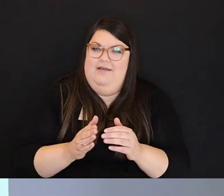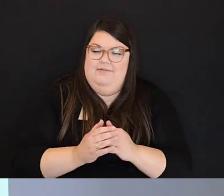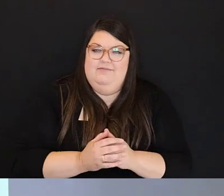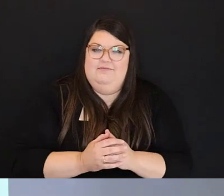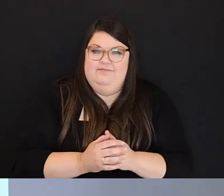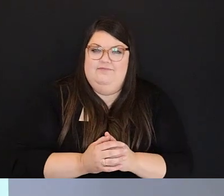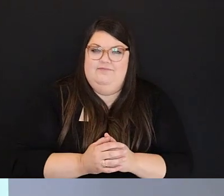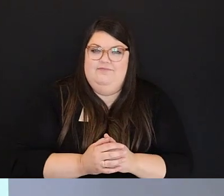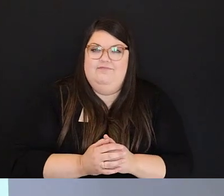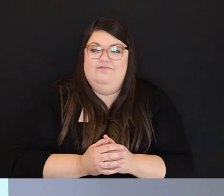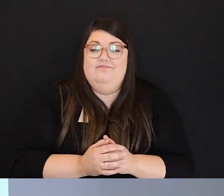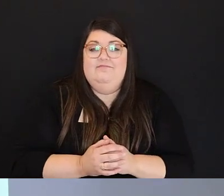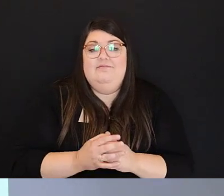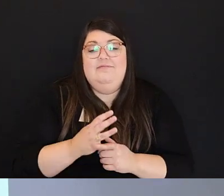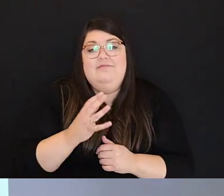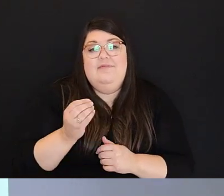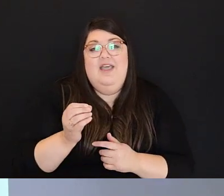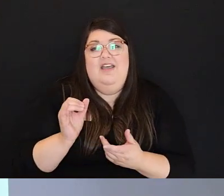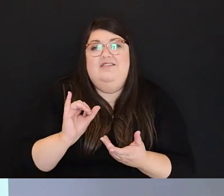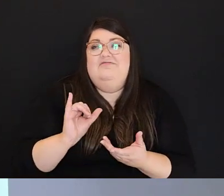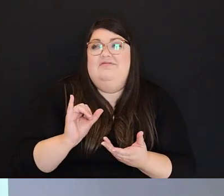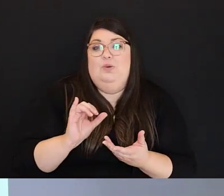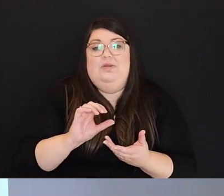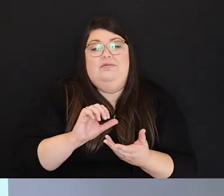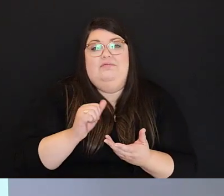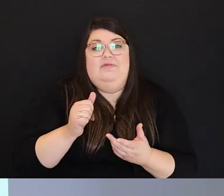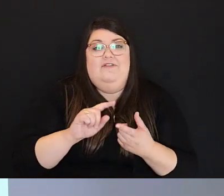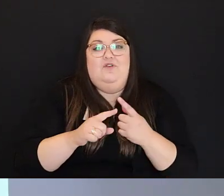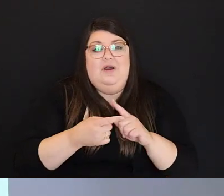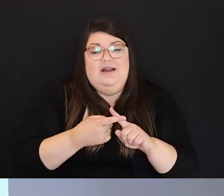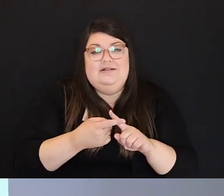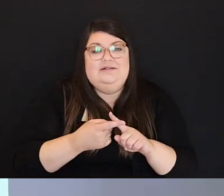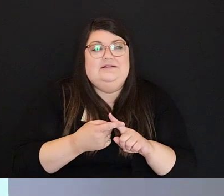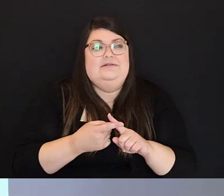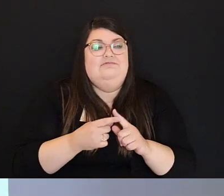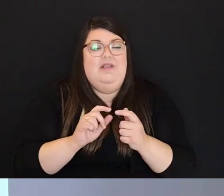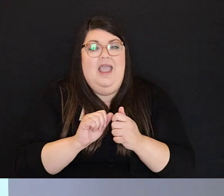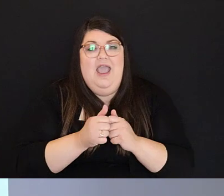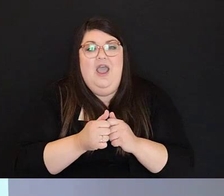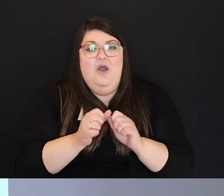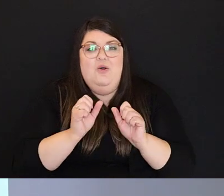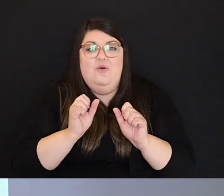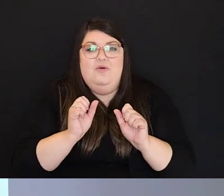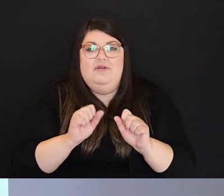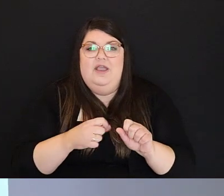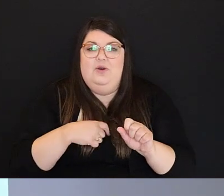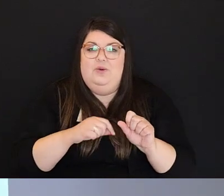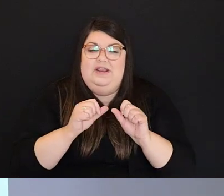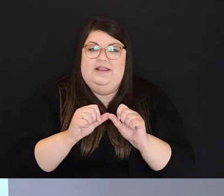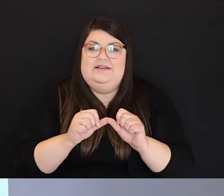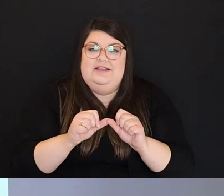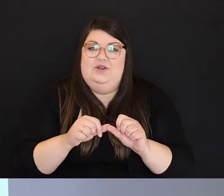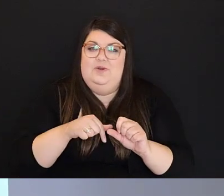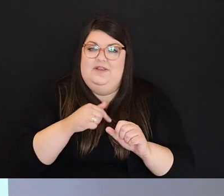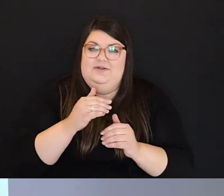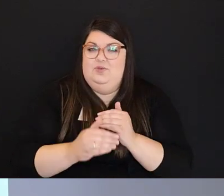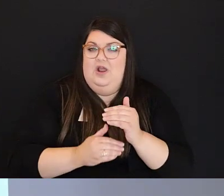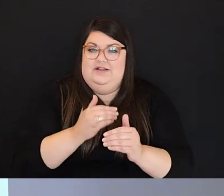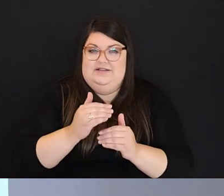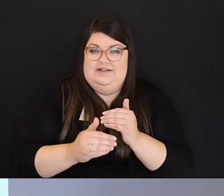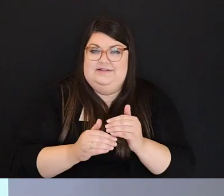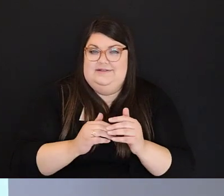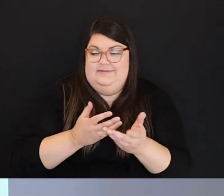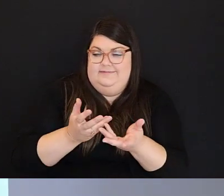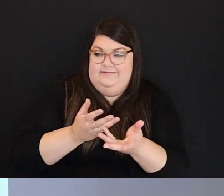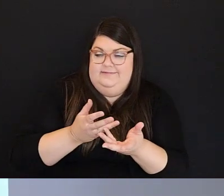way, and like, you know, also with friends, like how can we continue this processing